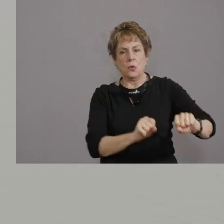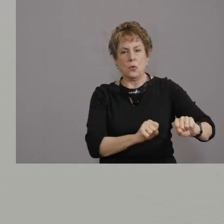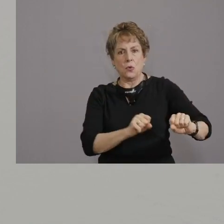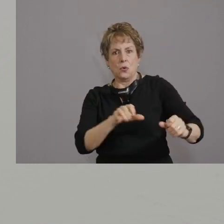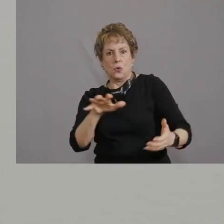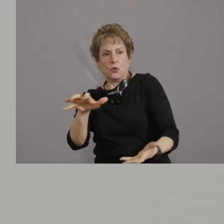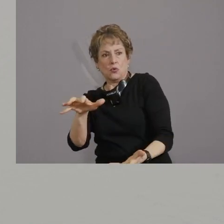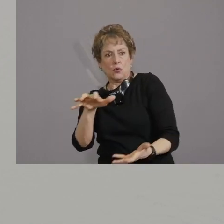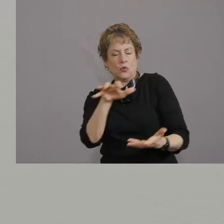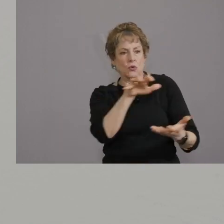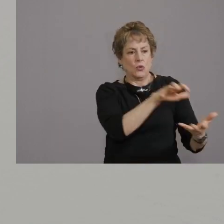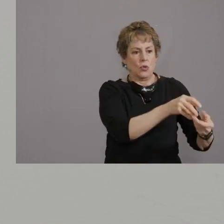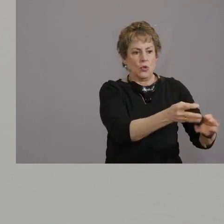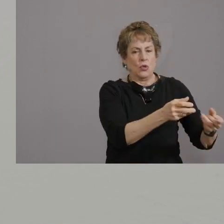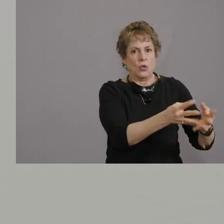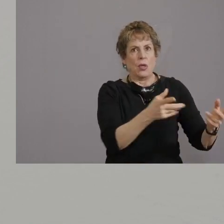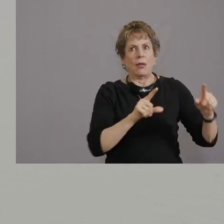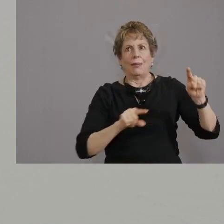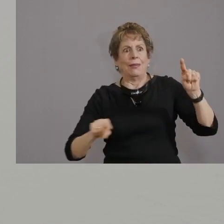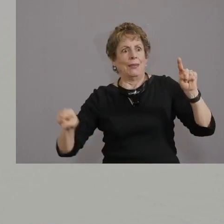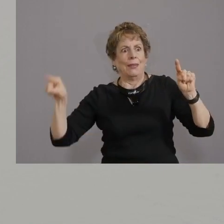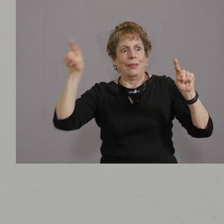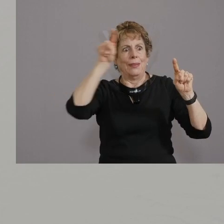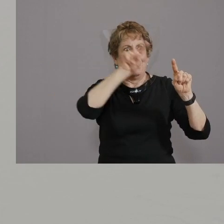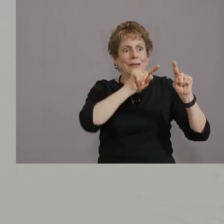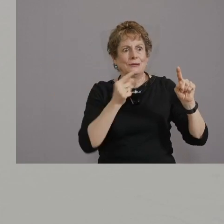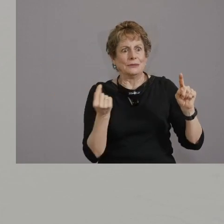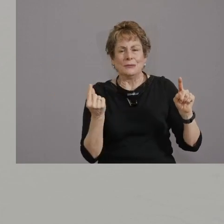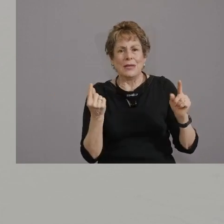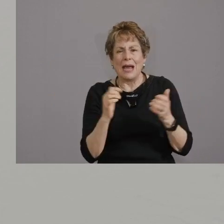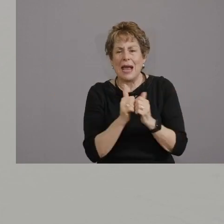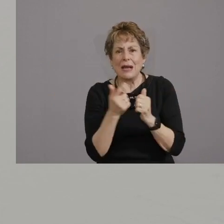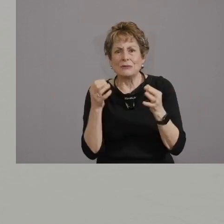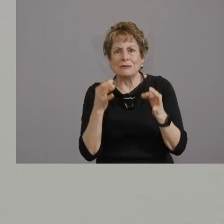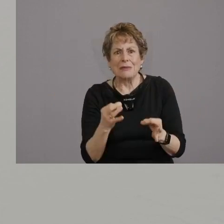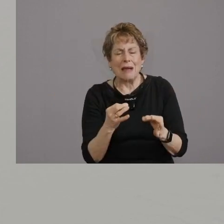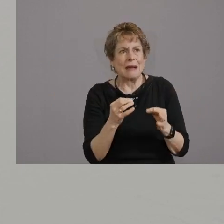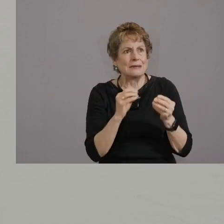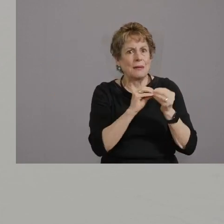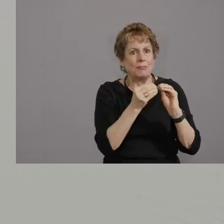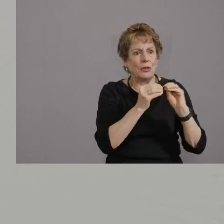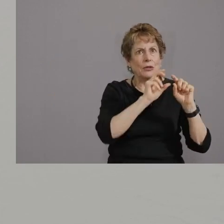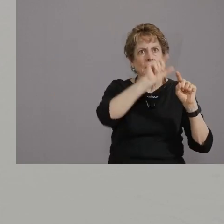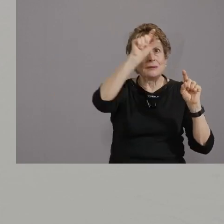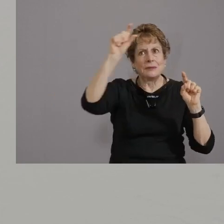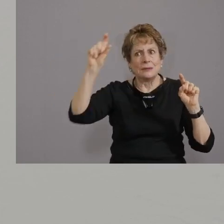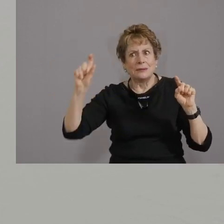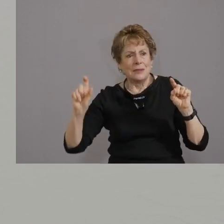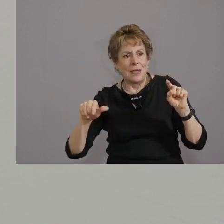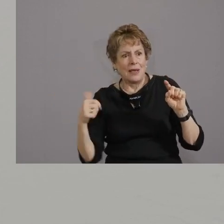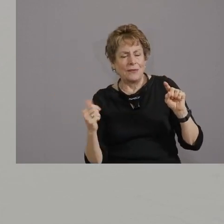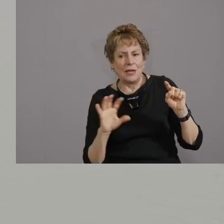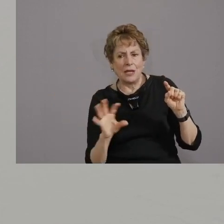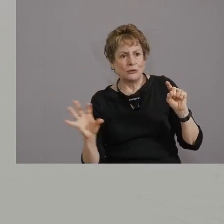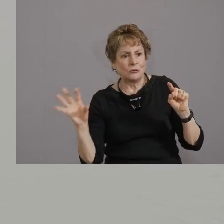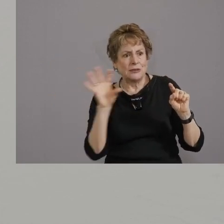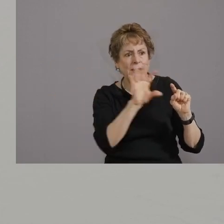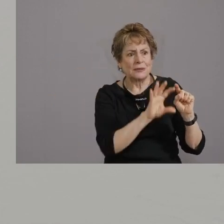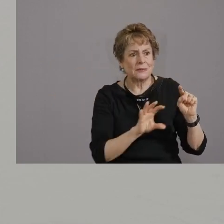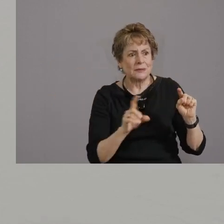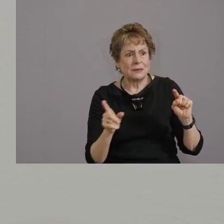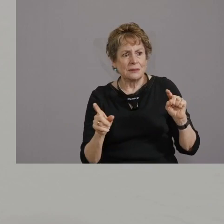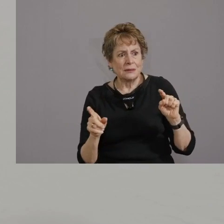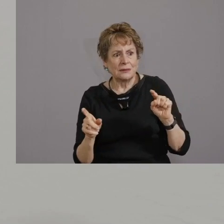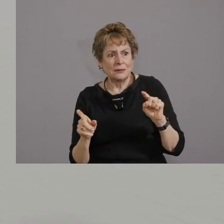these sites specifically? Is it just based off the allocation that Maricopa County is getting, or how are you guys handling that? So what we're looking at, we